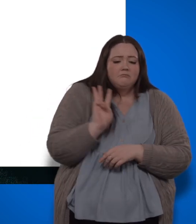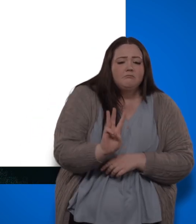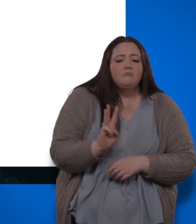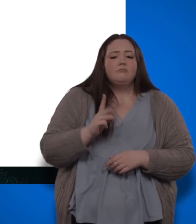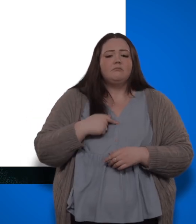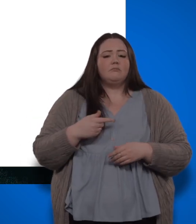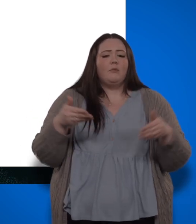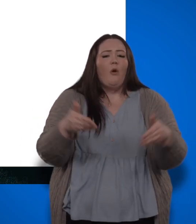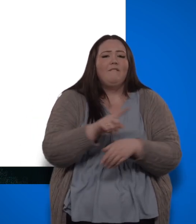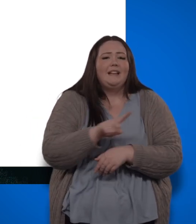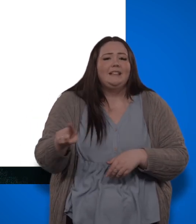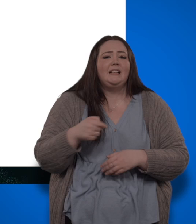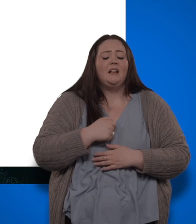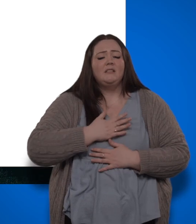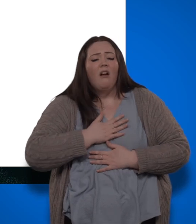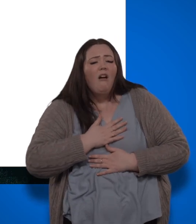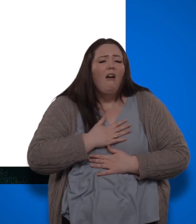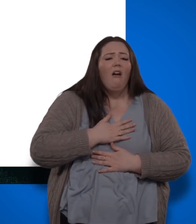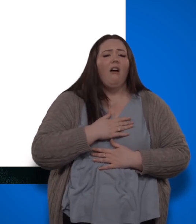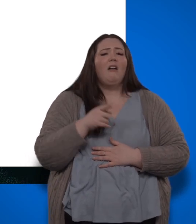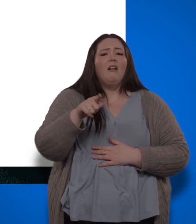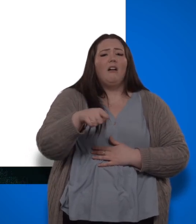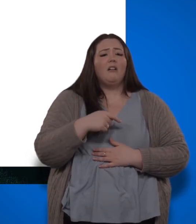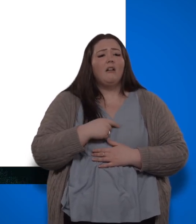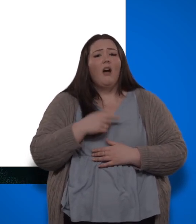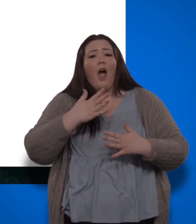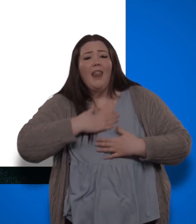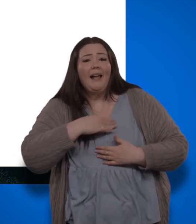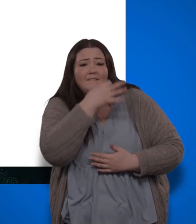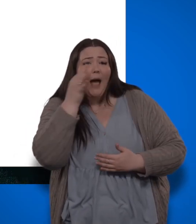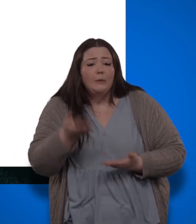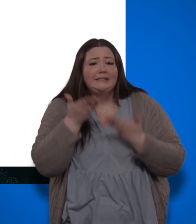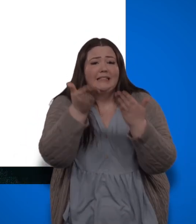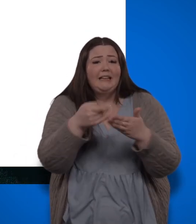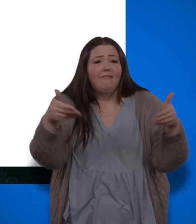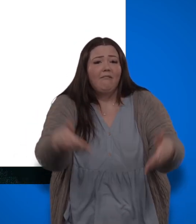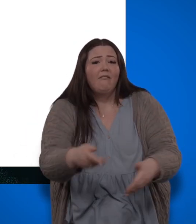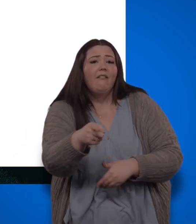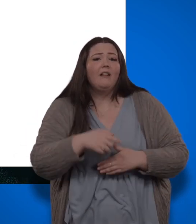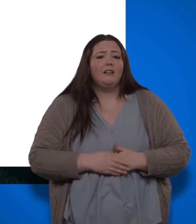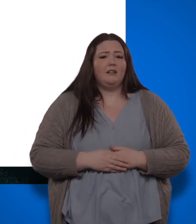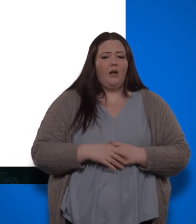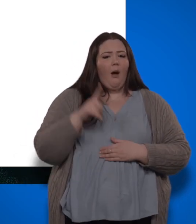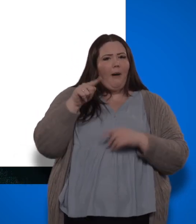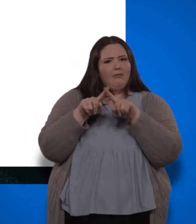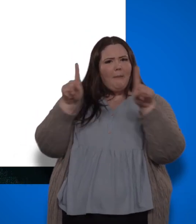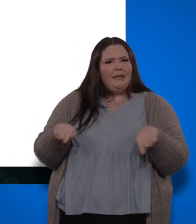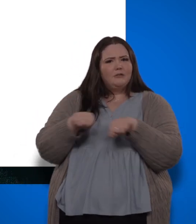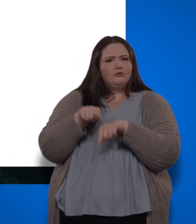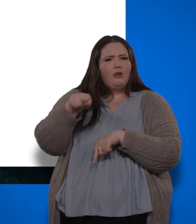flowers?" And then there is the immortal digital who says, "Yes, I love them. They're lovely."